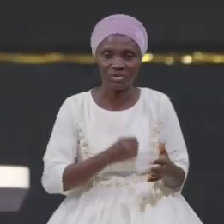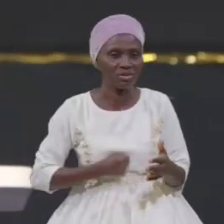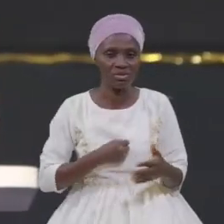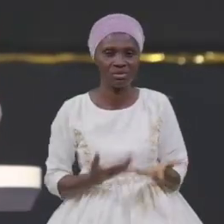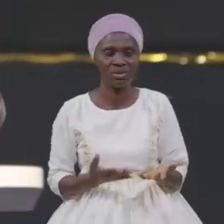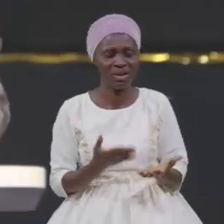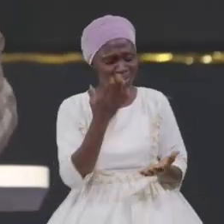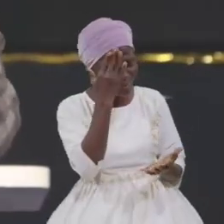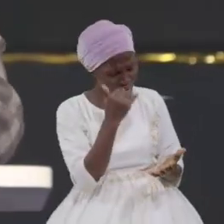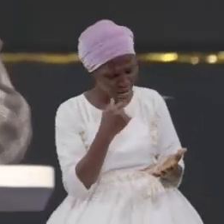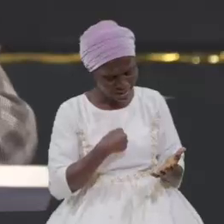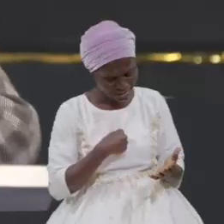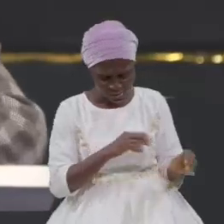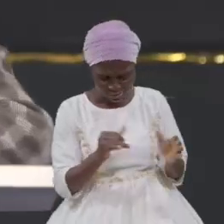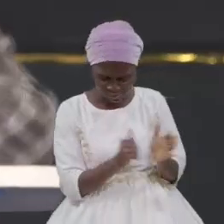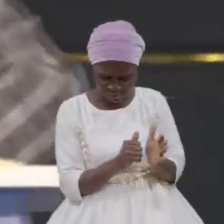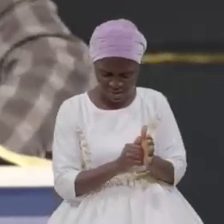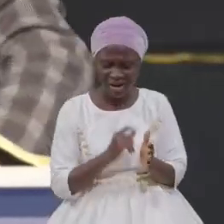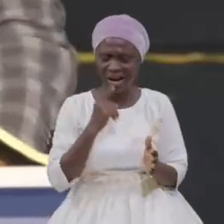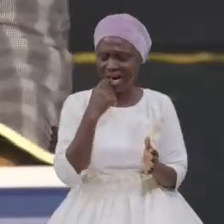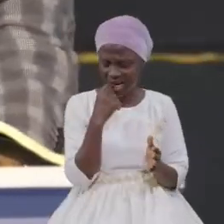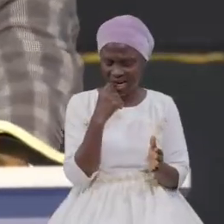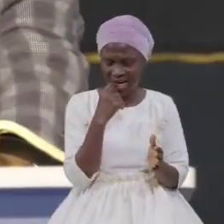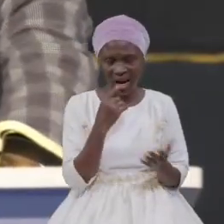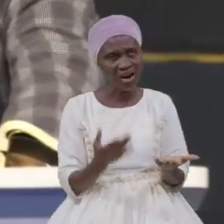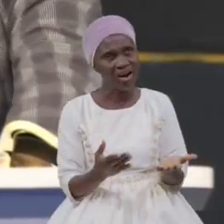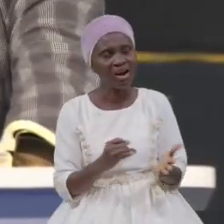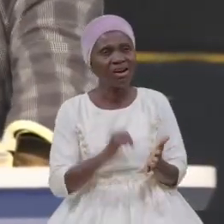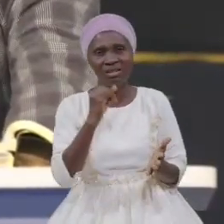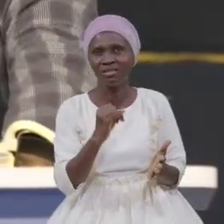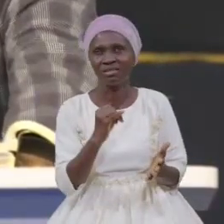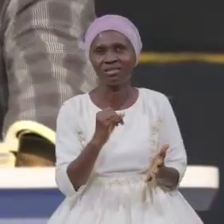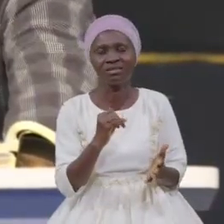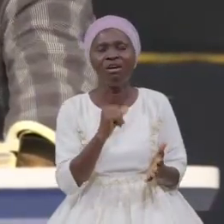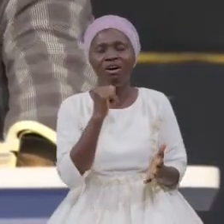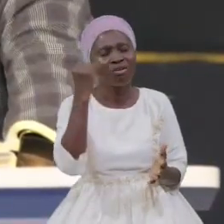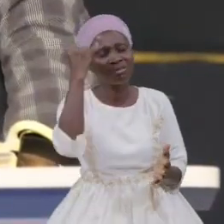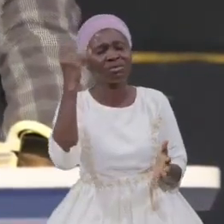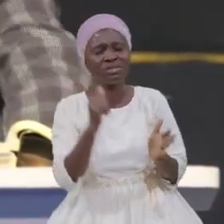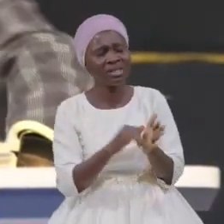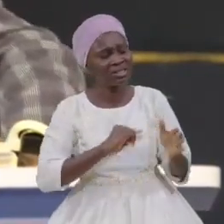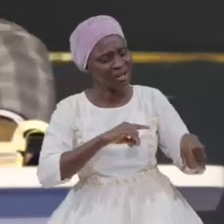that? It's unimaginable that I went that deep in evil.